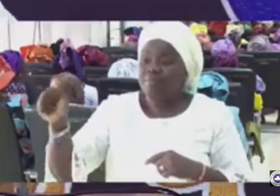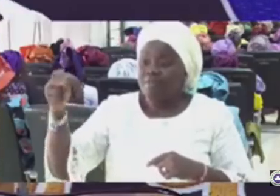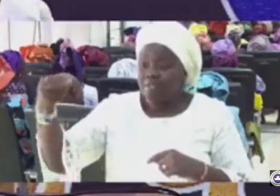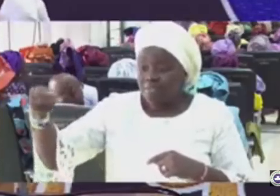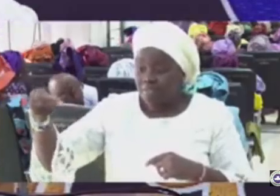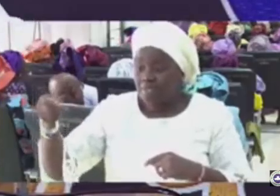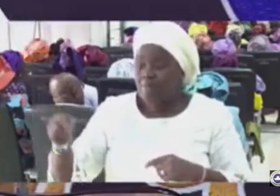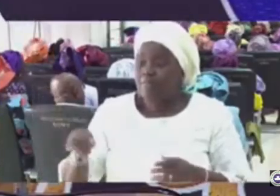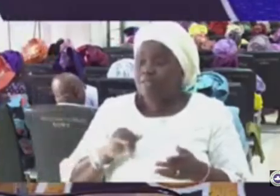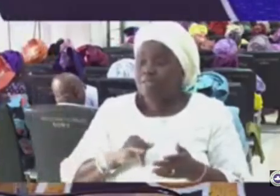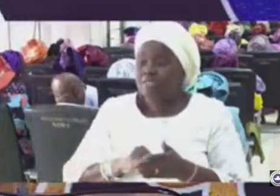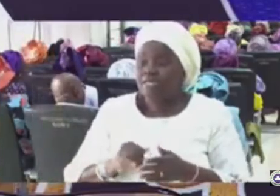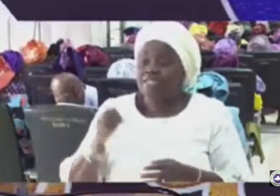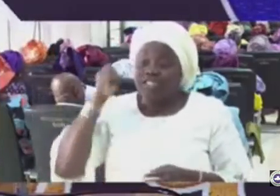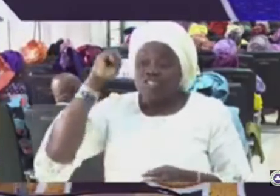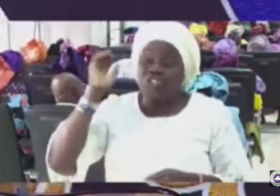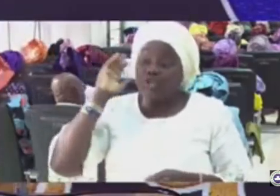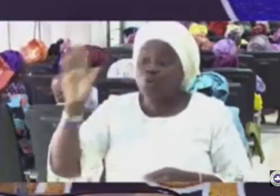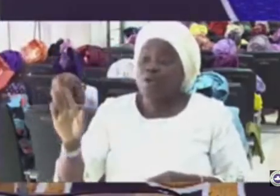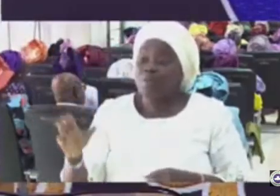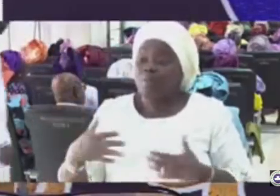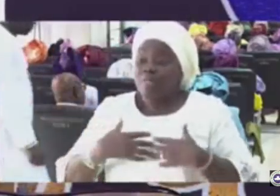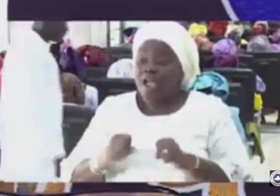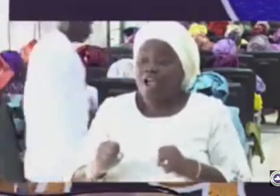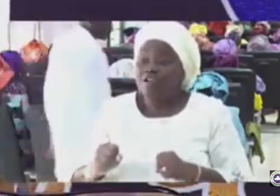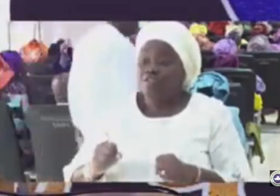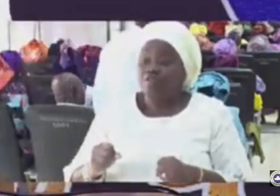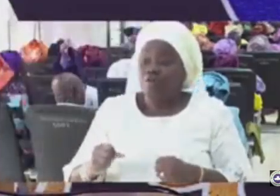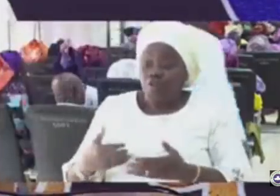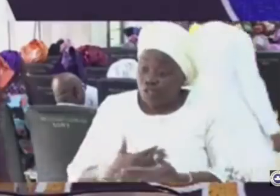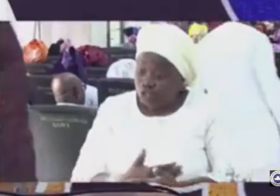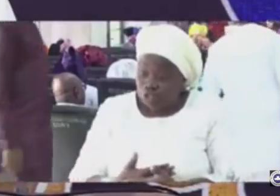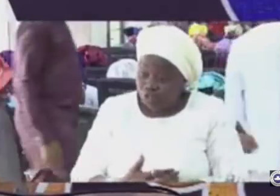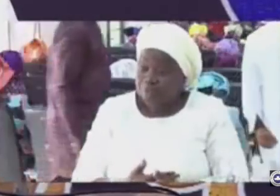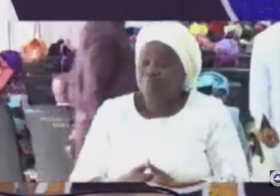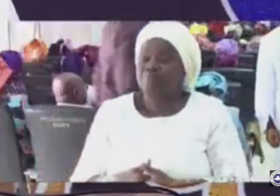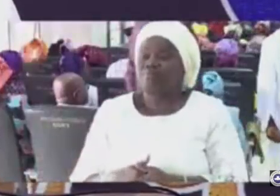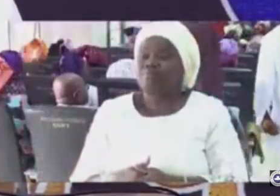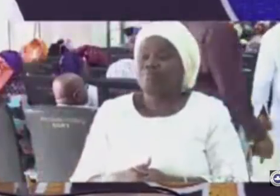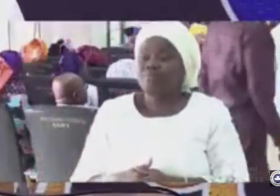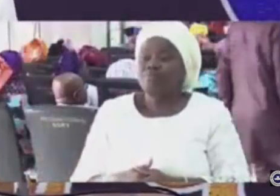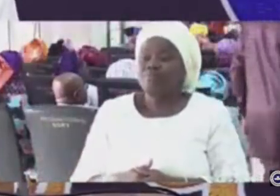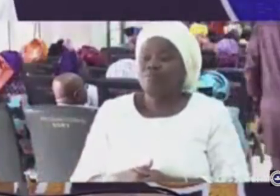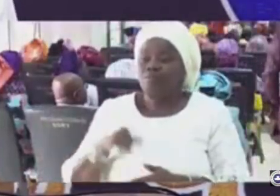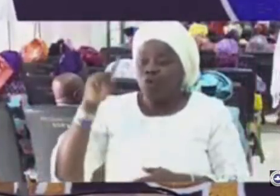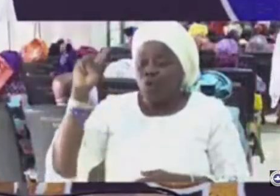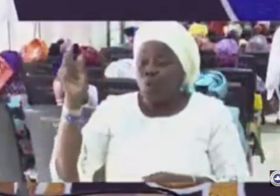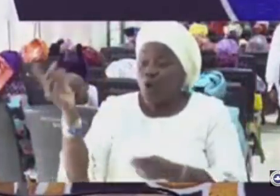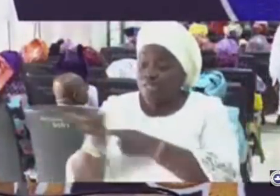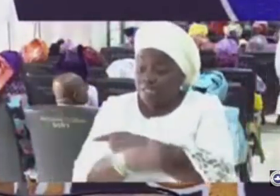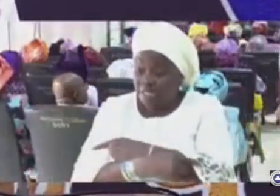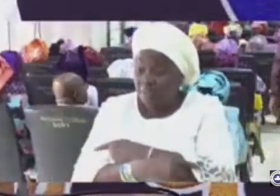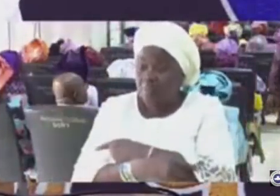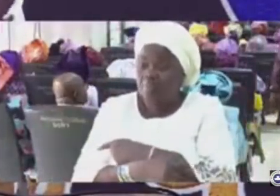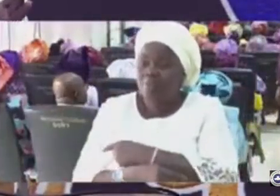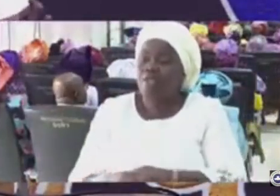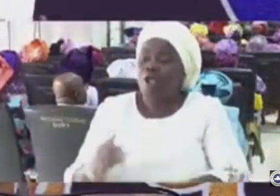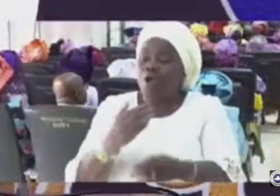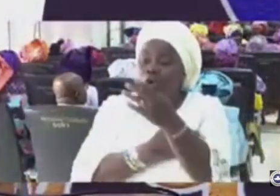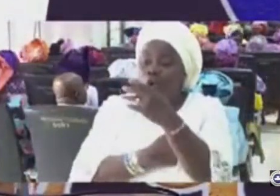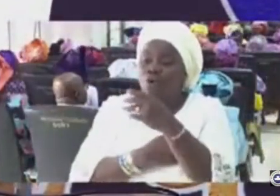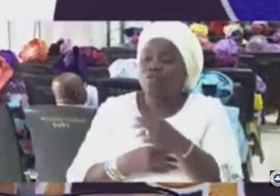one day you will have. He said 9 months from now, the child will come. He changed all the prophecies to